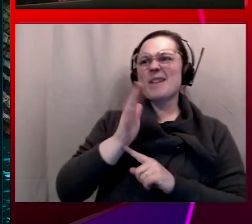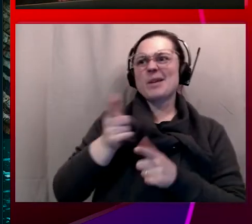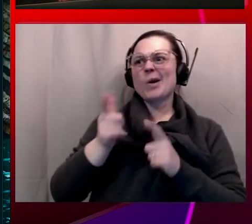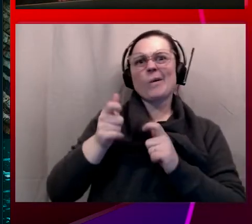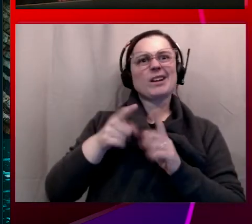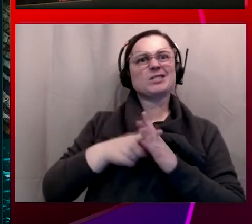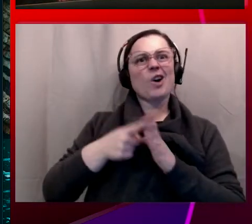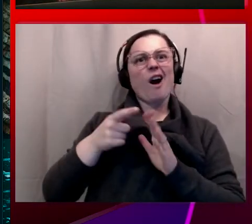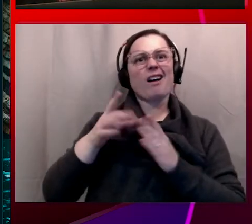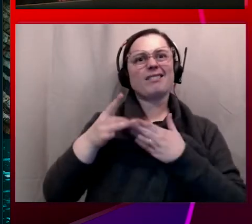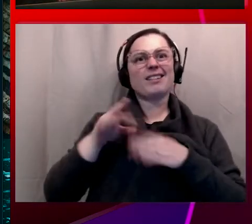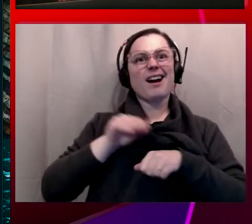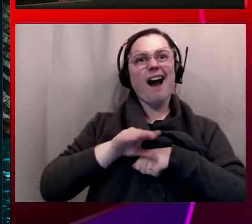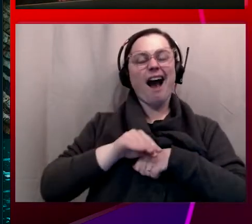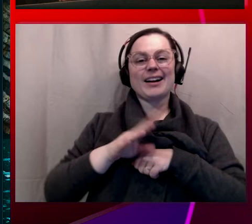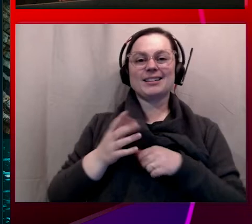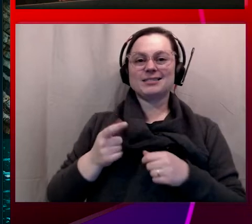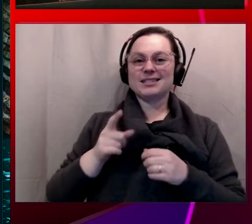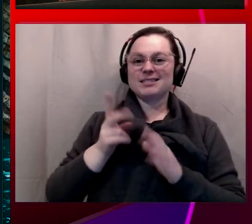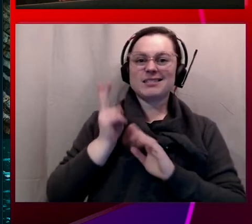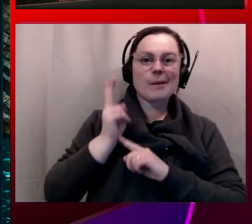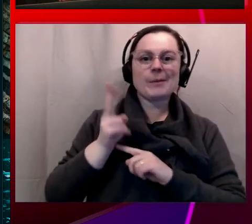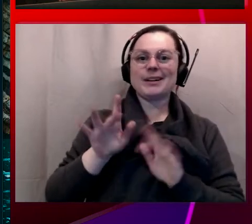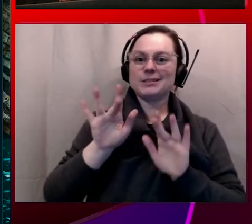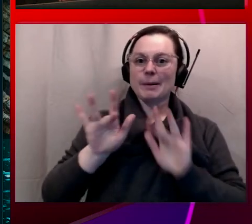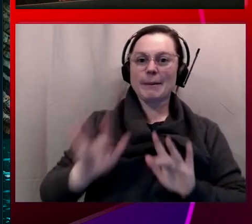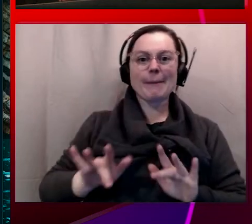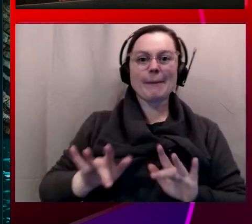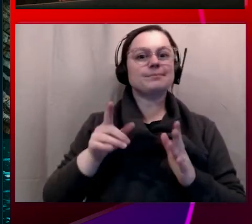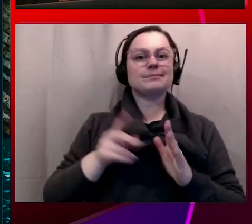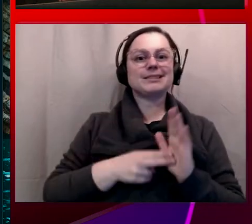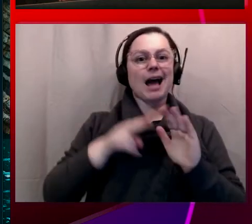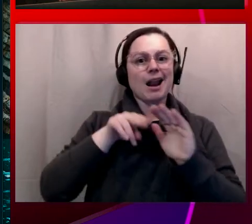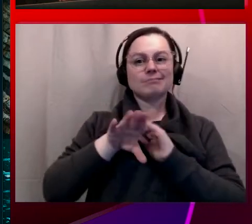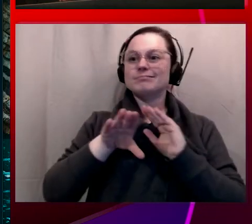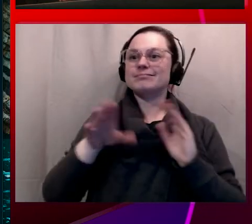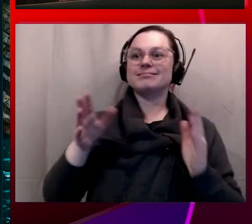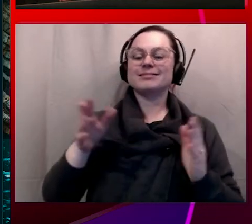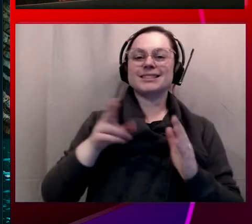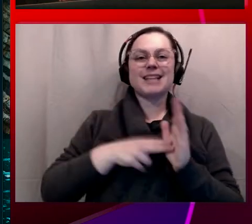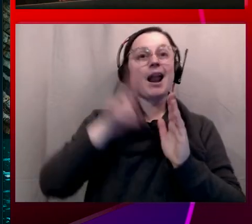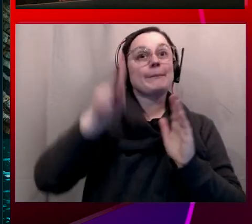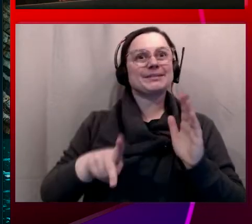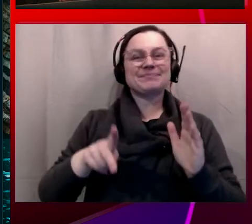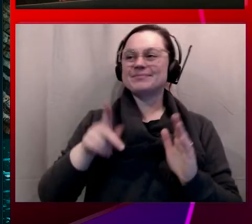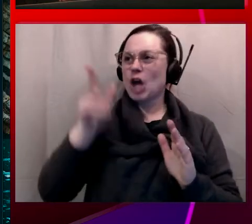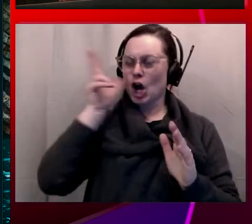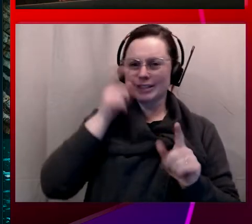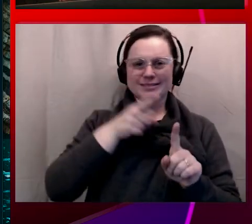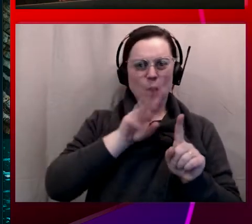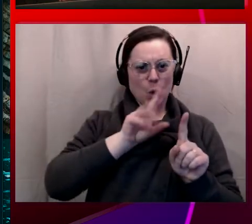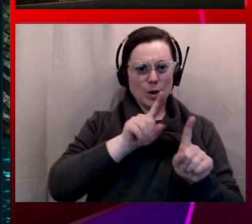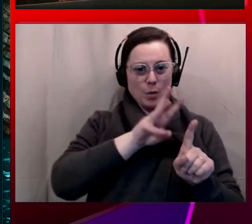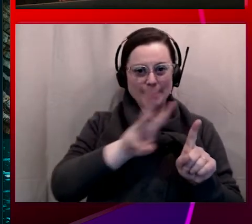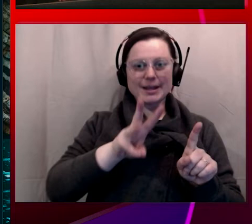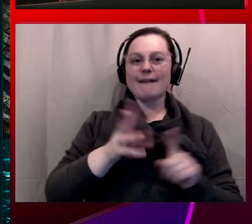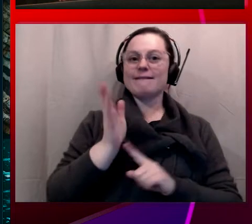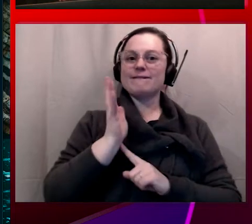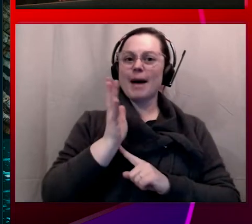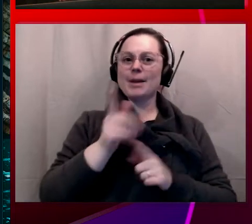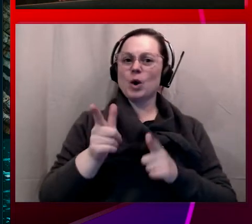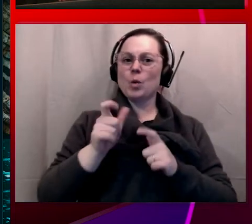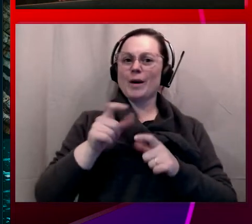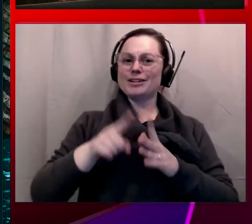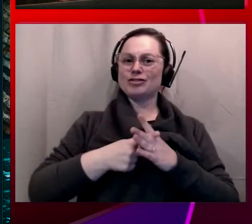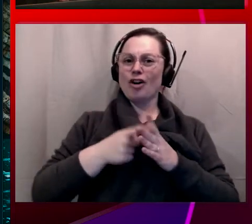couple minutes, a couple clicks. Click on the bright pink button, go to capeprivacy.com, I heard you say that, and then do the 5-minute quick start guide. I might do that tonight from my